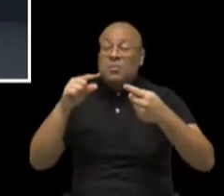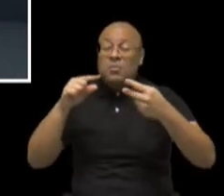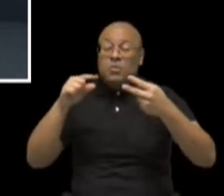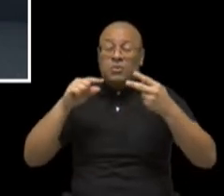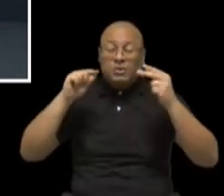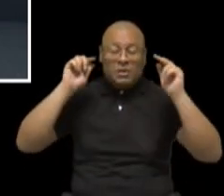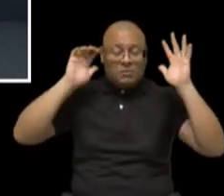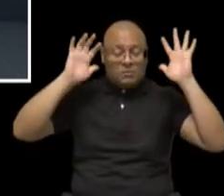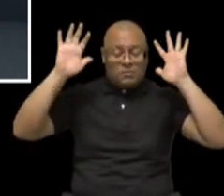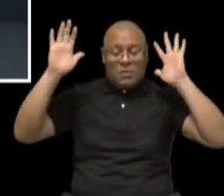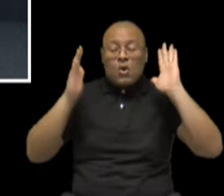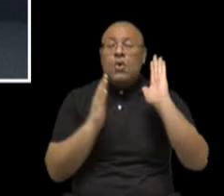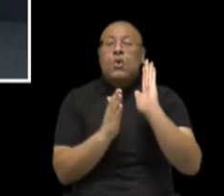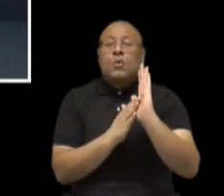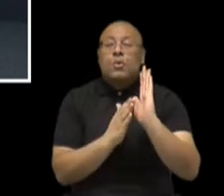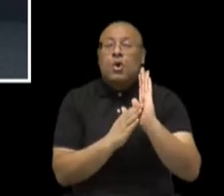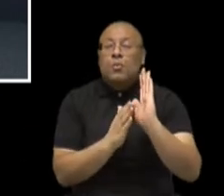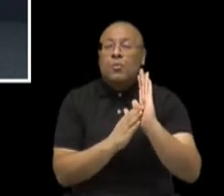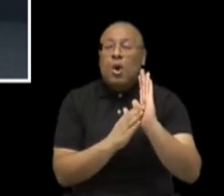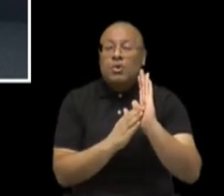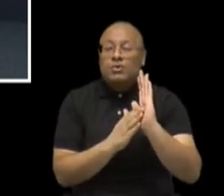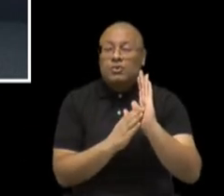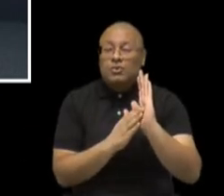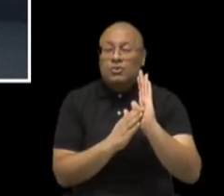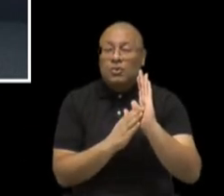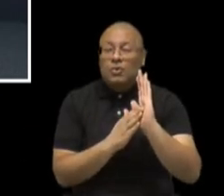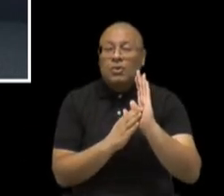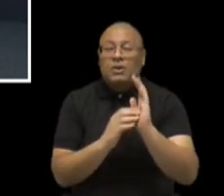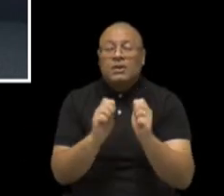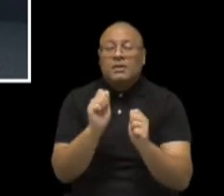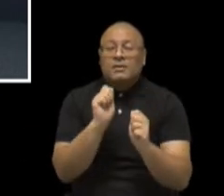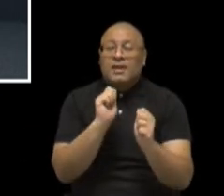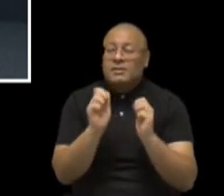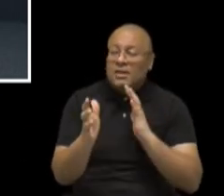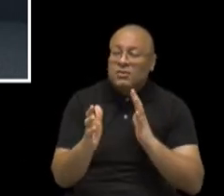on the purpose of our actions and